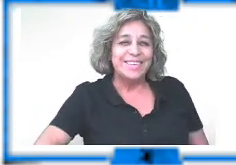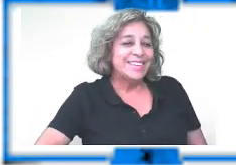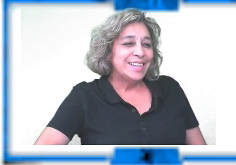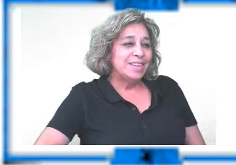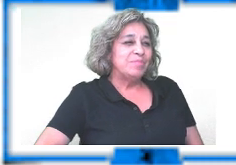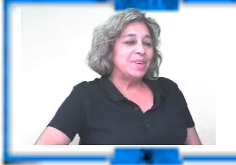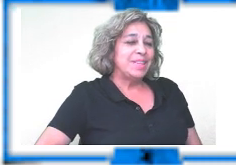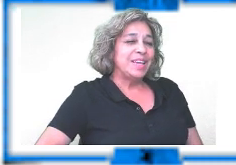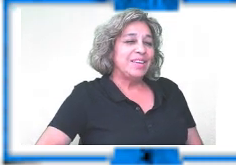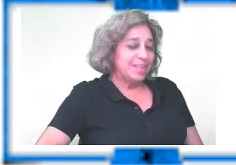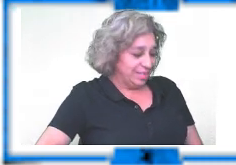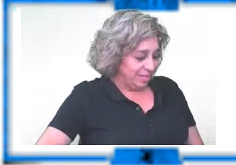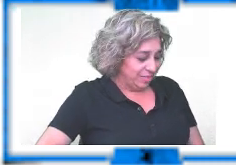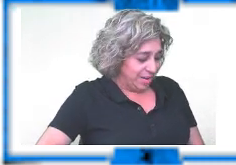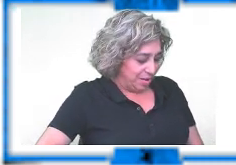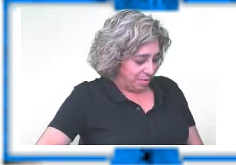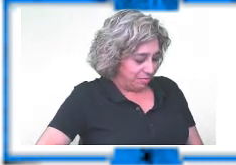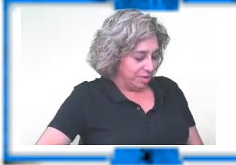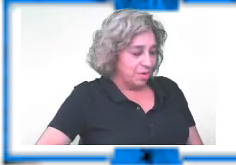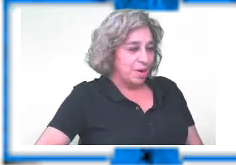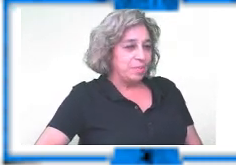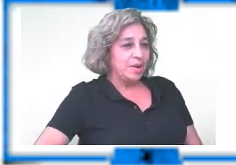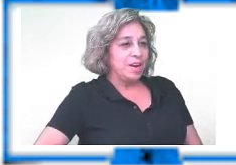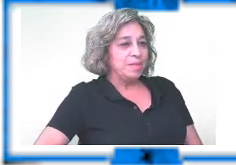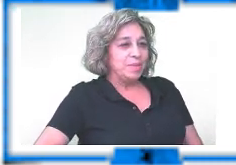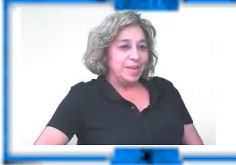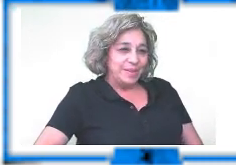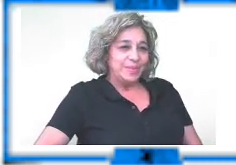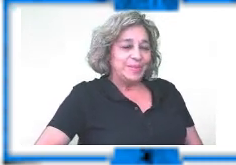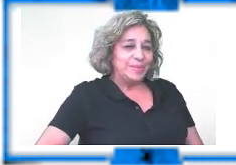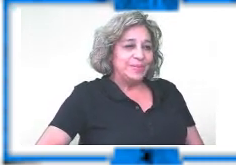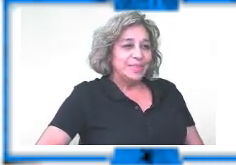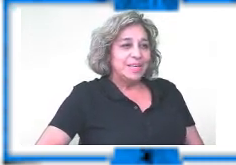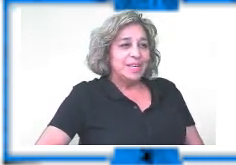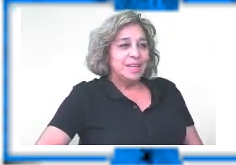it. But thank you, Arturo, anyway, for cooperating.